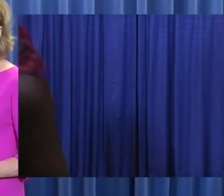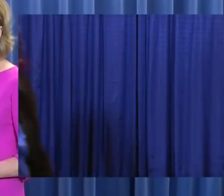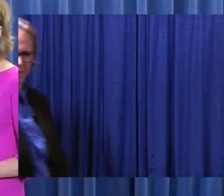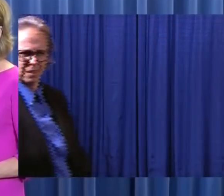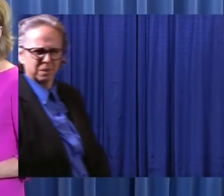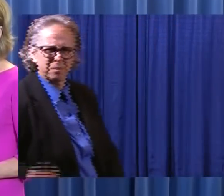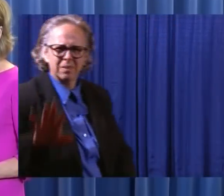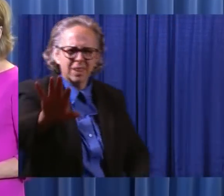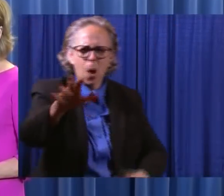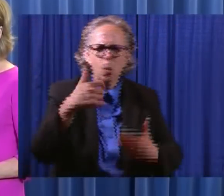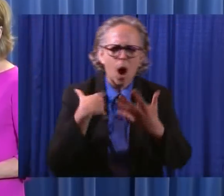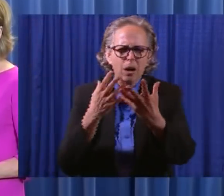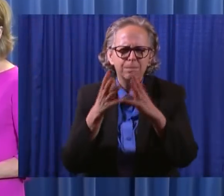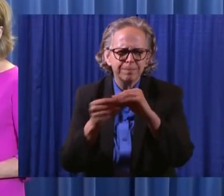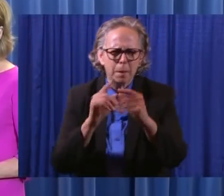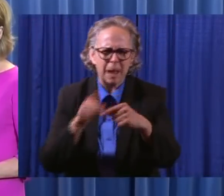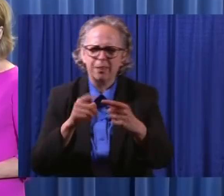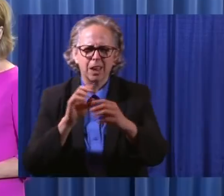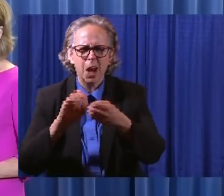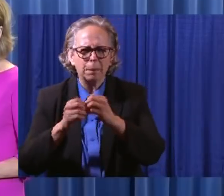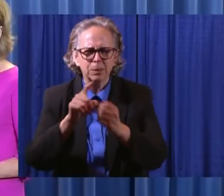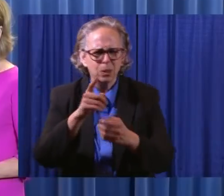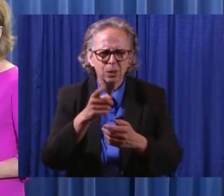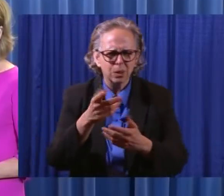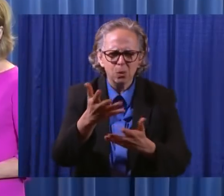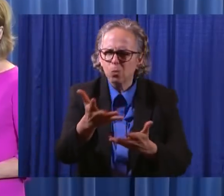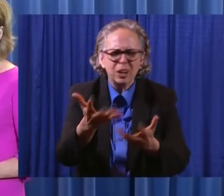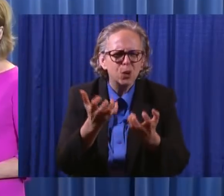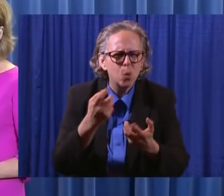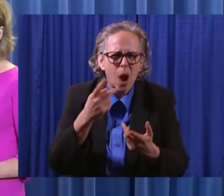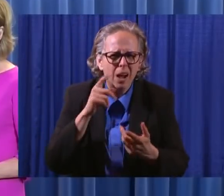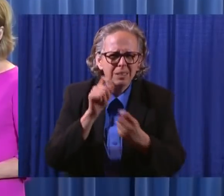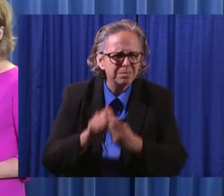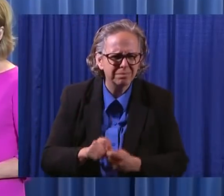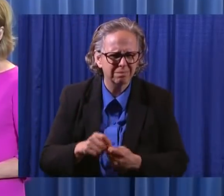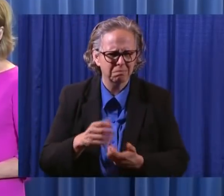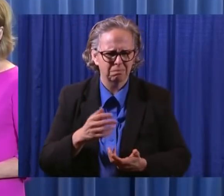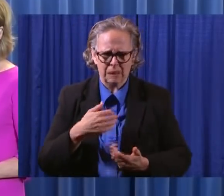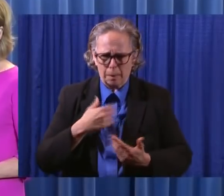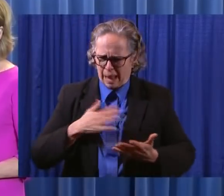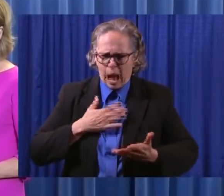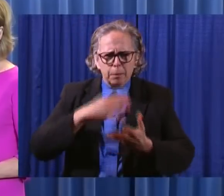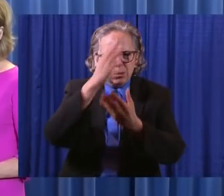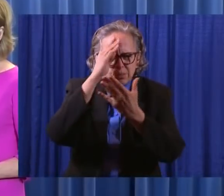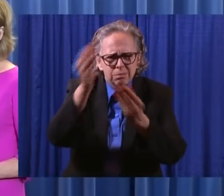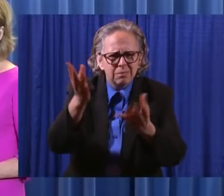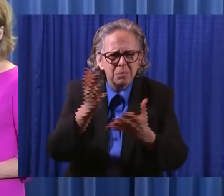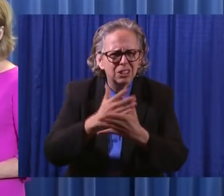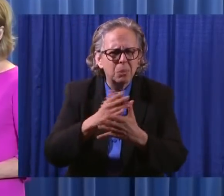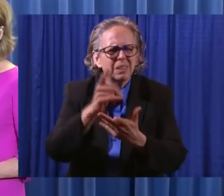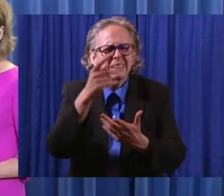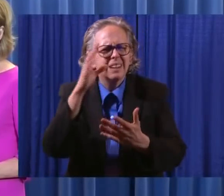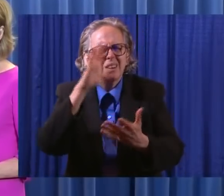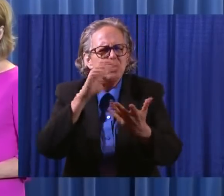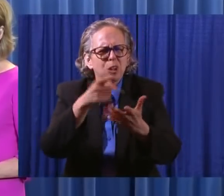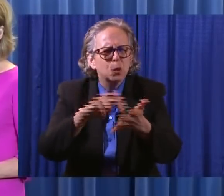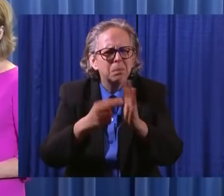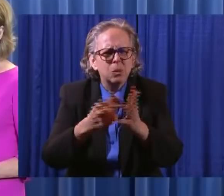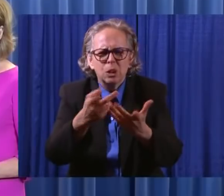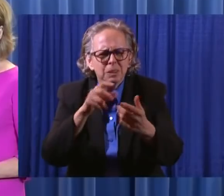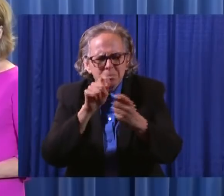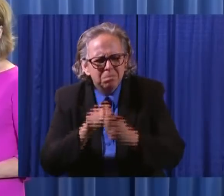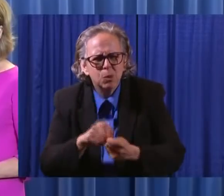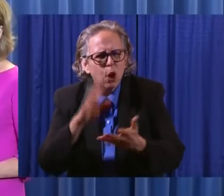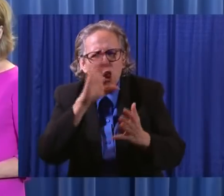of information. We're happy to try to drill this thing down and, get additional information that